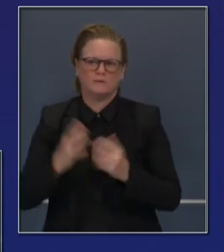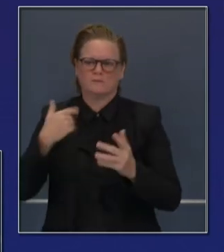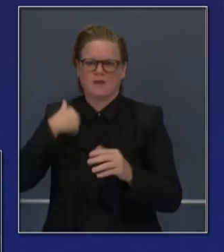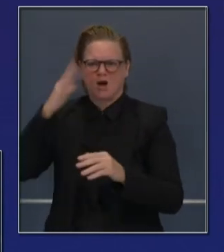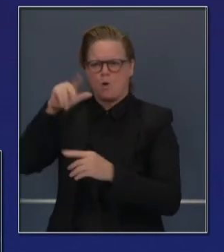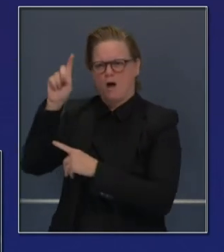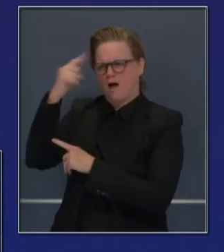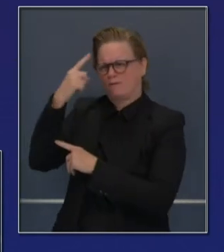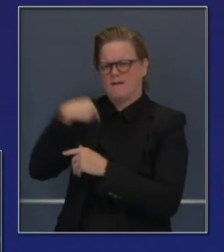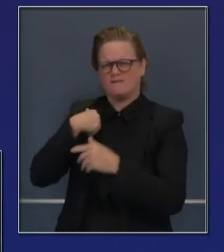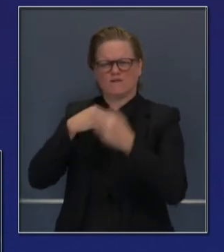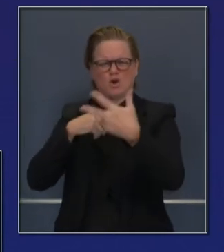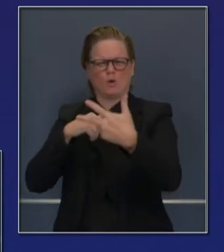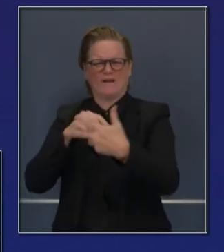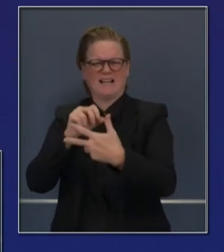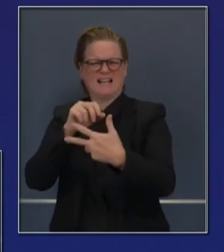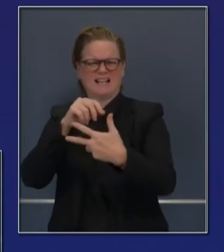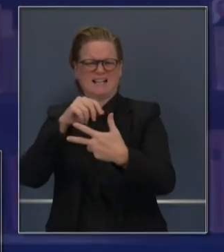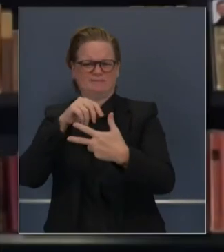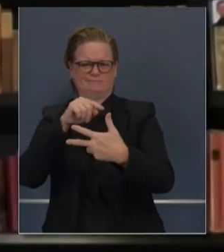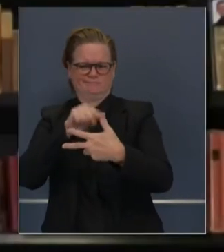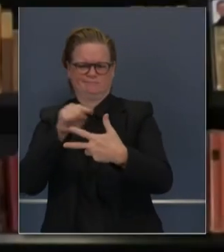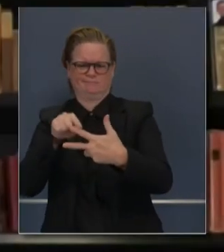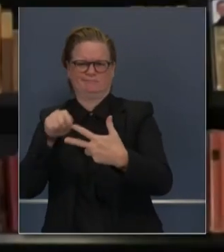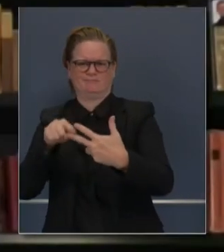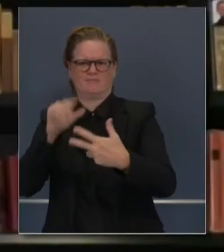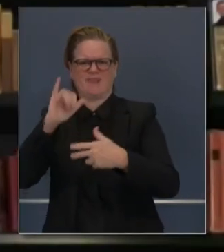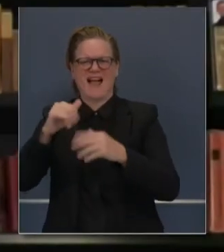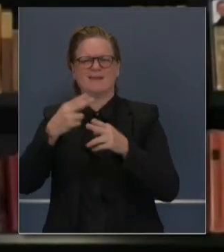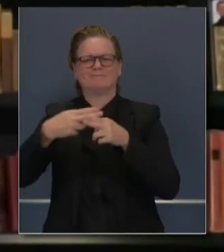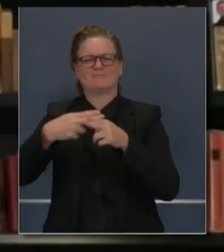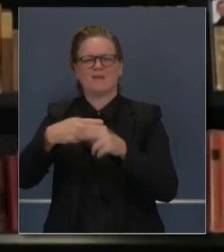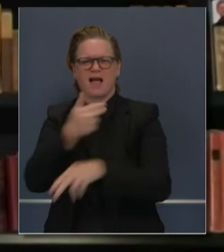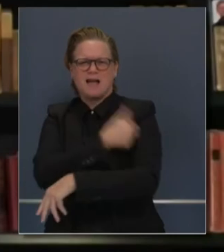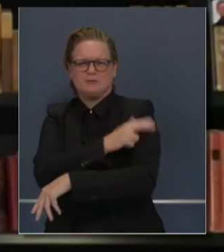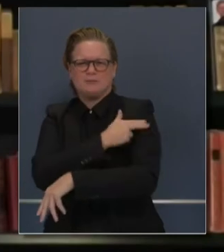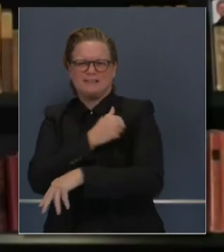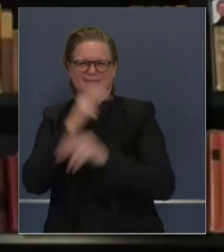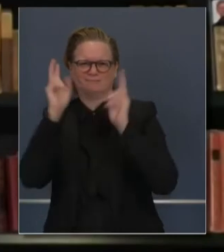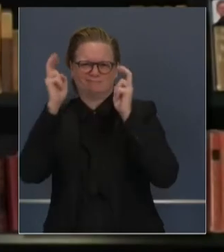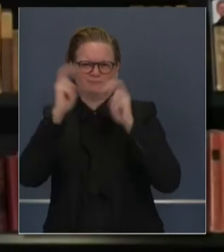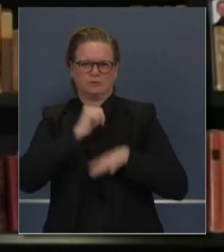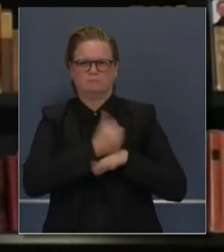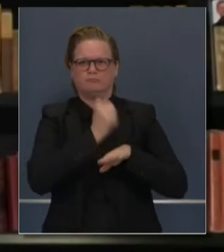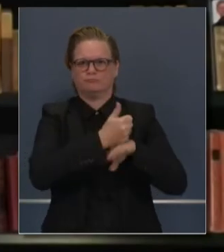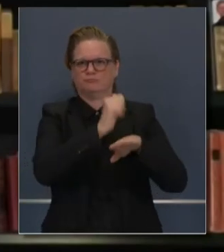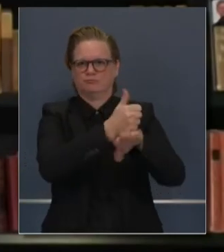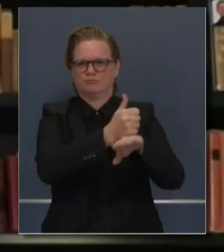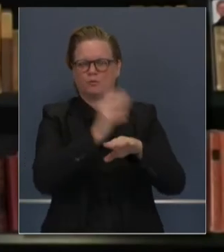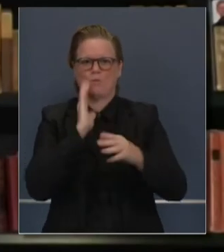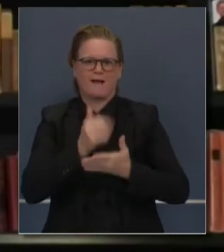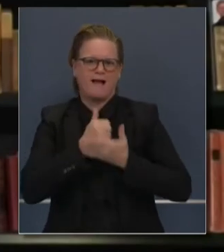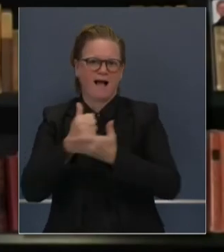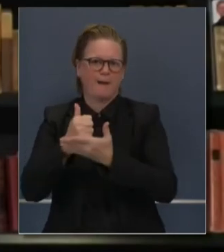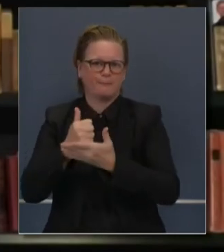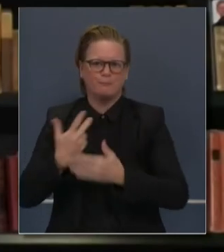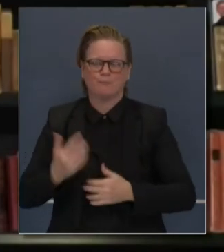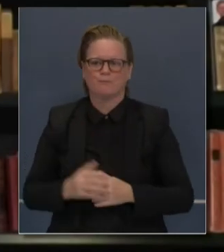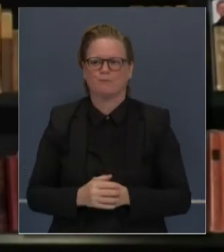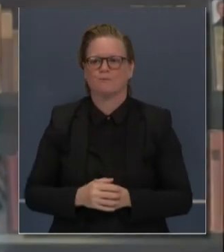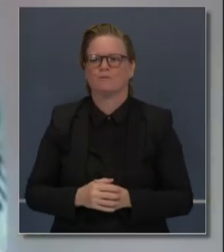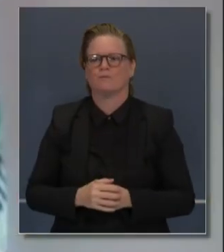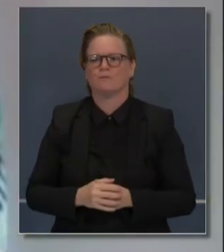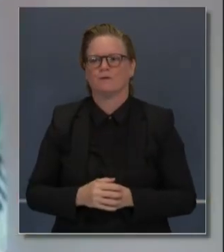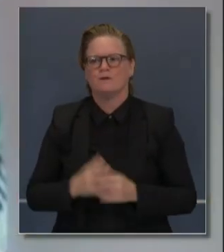will move on to need critical care in intensive care units. What does that mean? Usually specialized space,